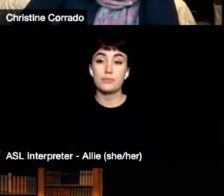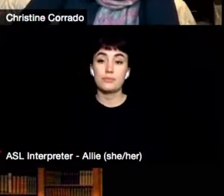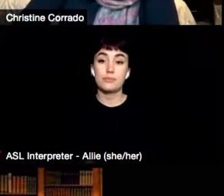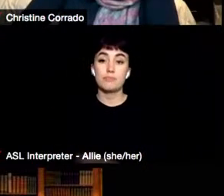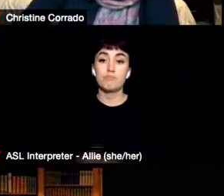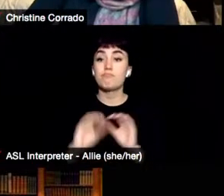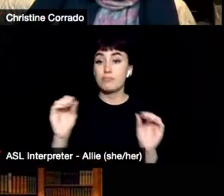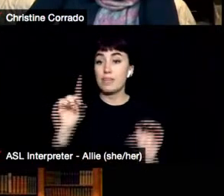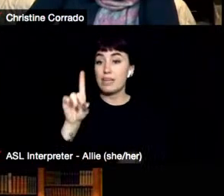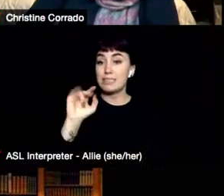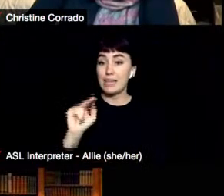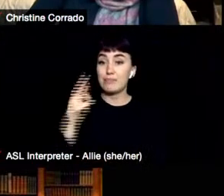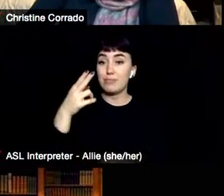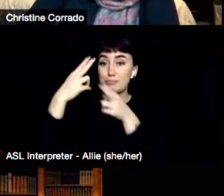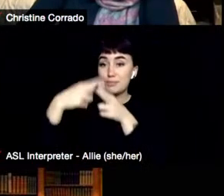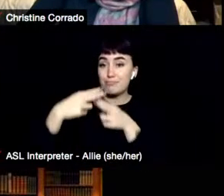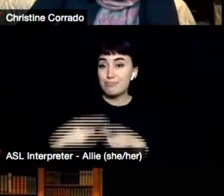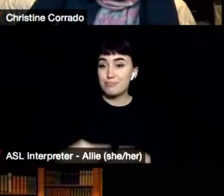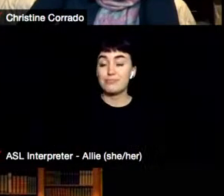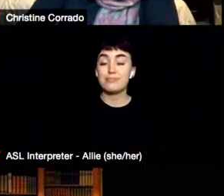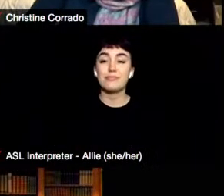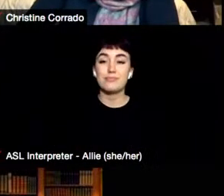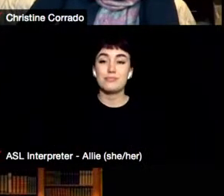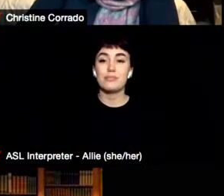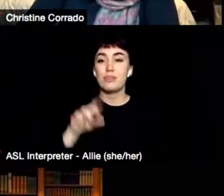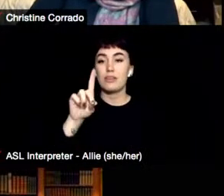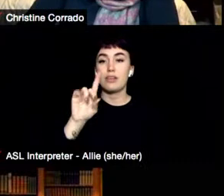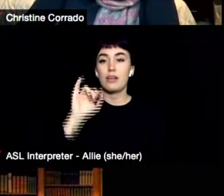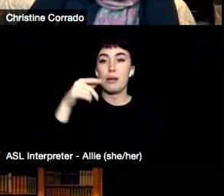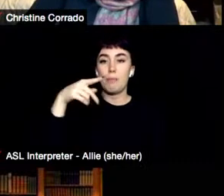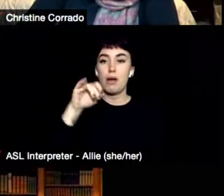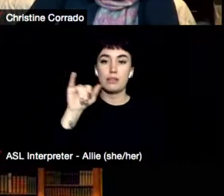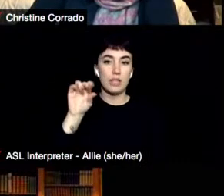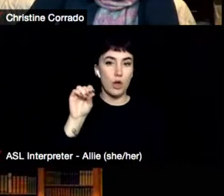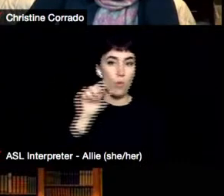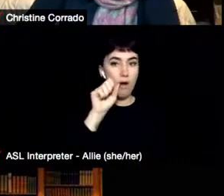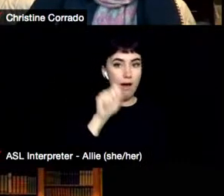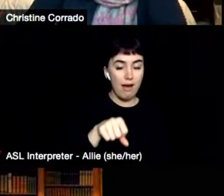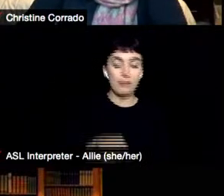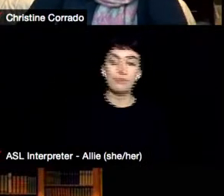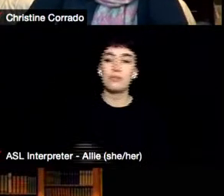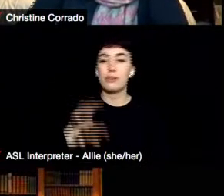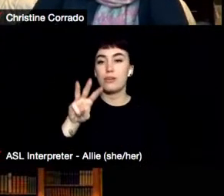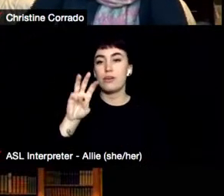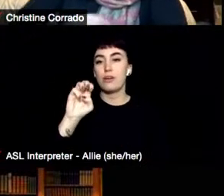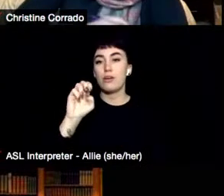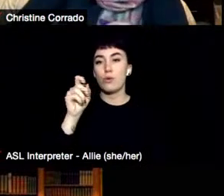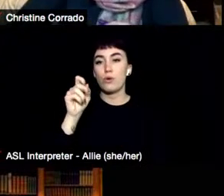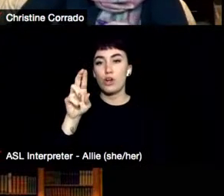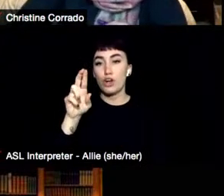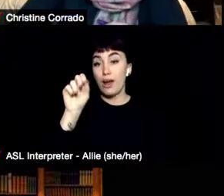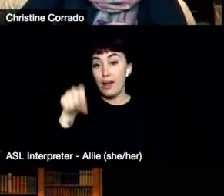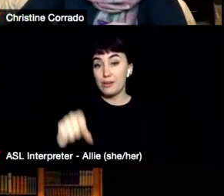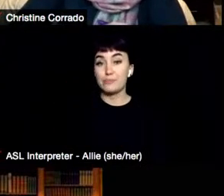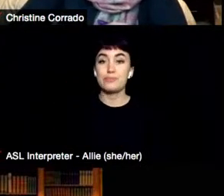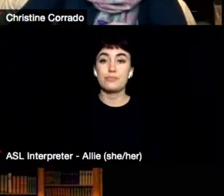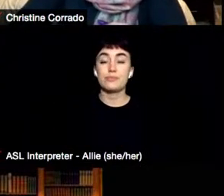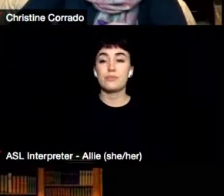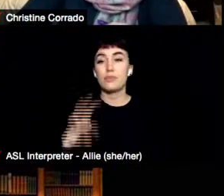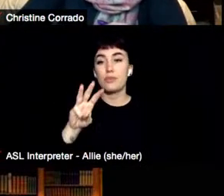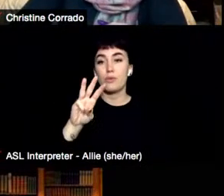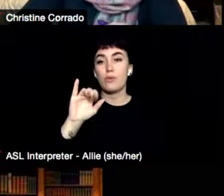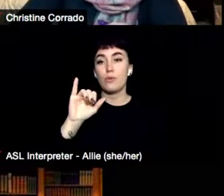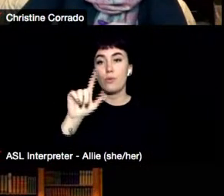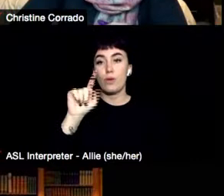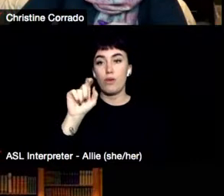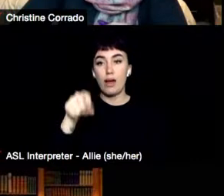Hearing none, Dan, please call the roll. Councilmember DePonzio, Aye. Councilmember Werner, Aye. Councilmember